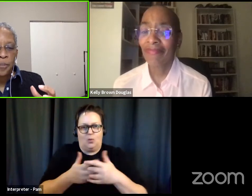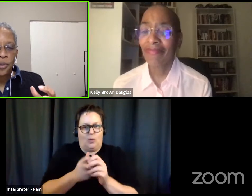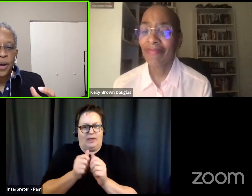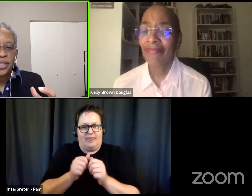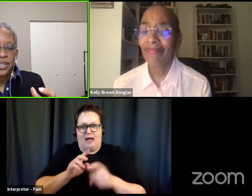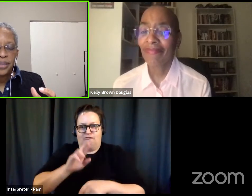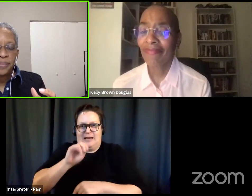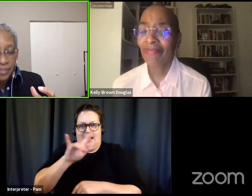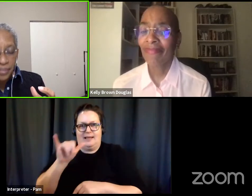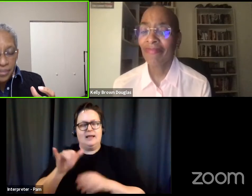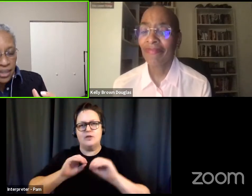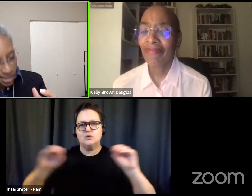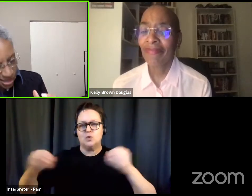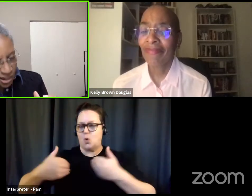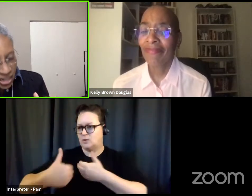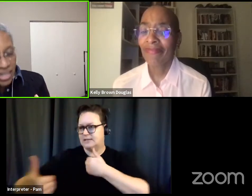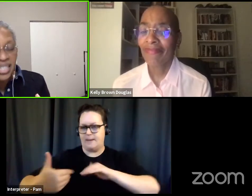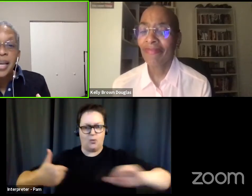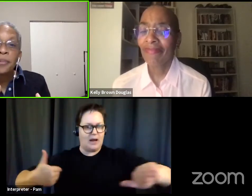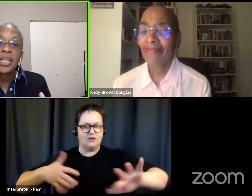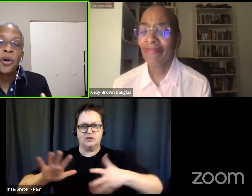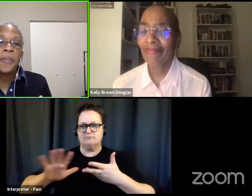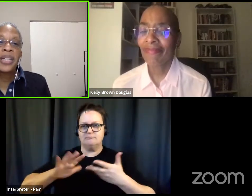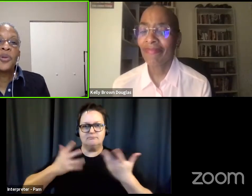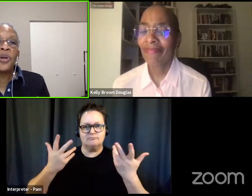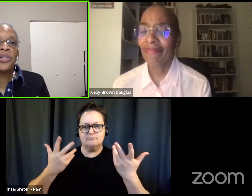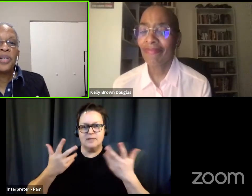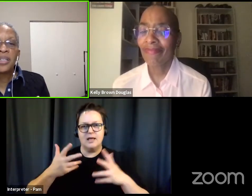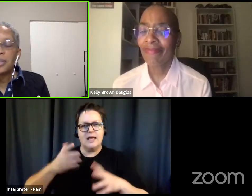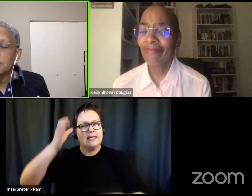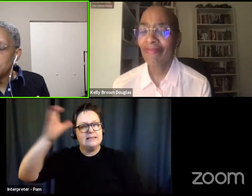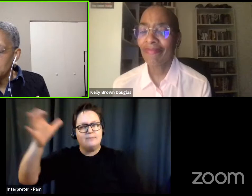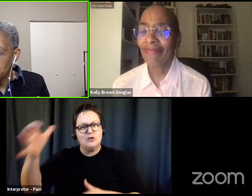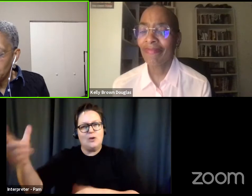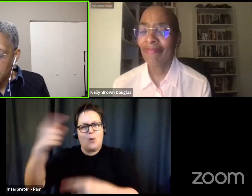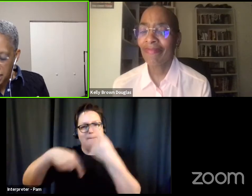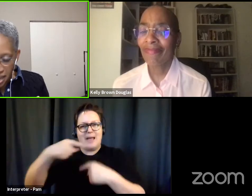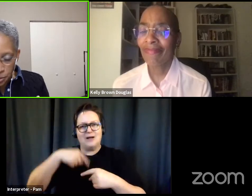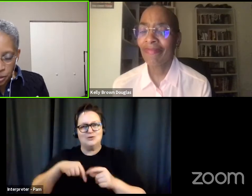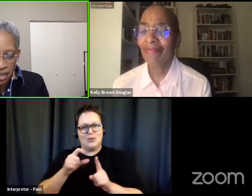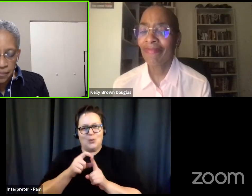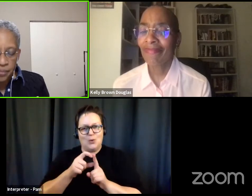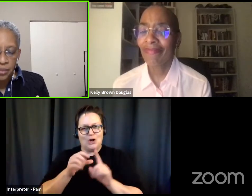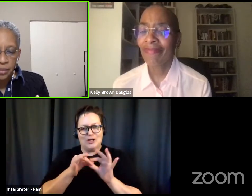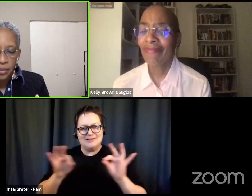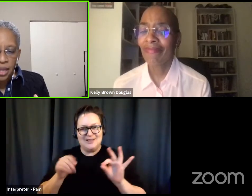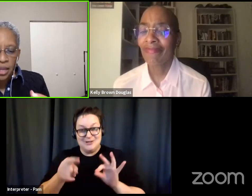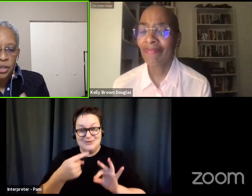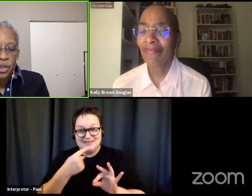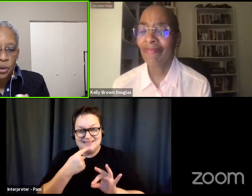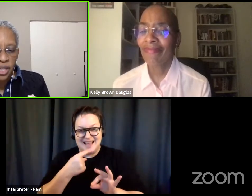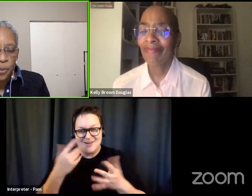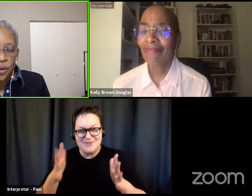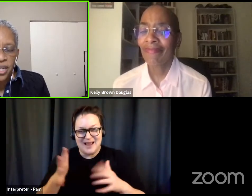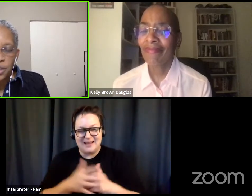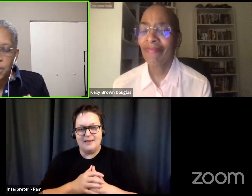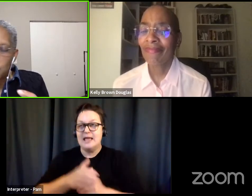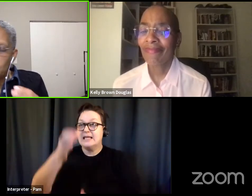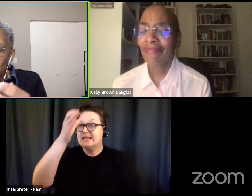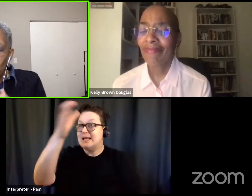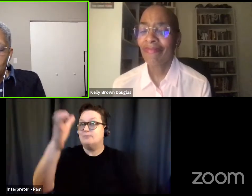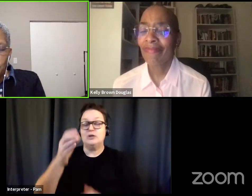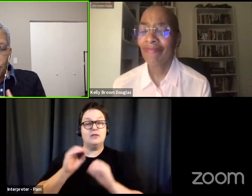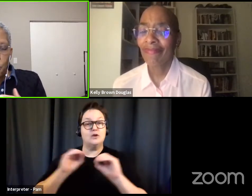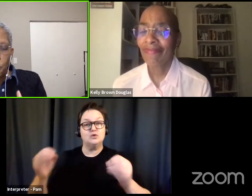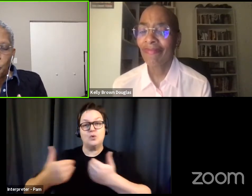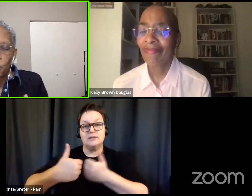no separation, conceptually, going back to the words you used before, conceptually, there's no separation